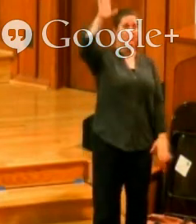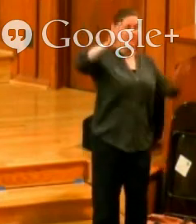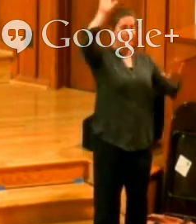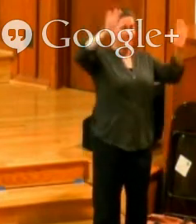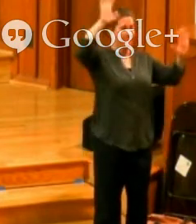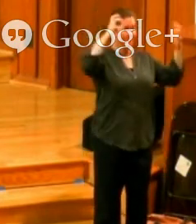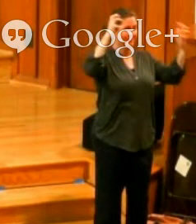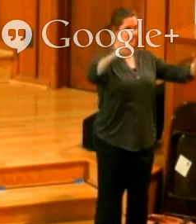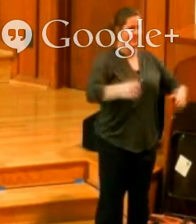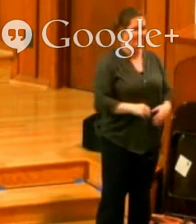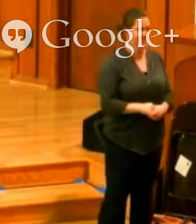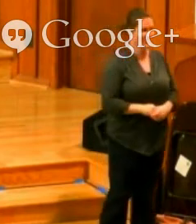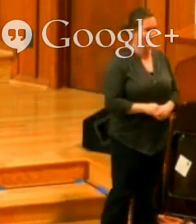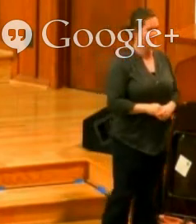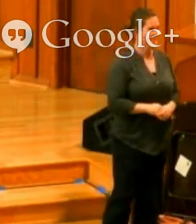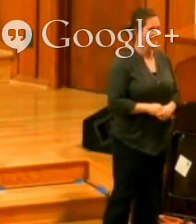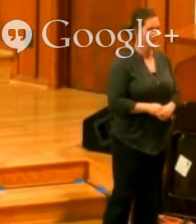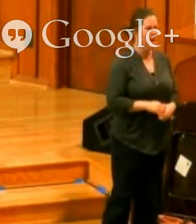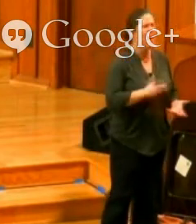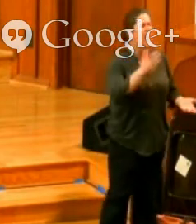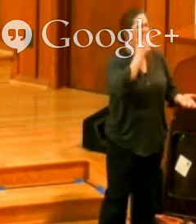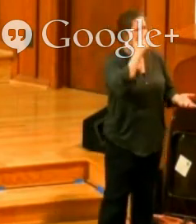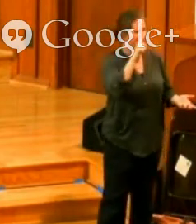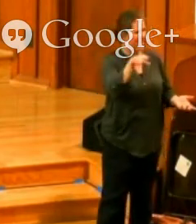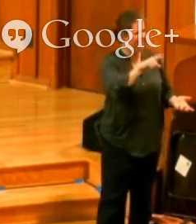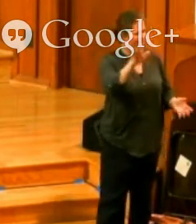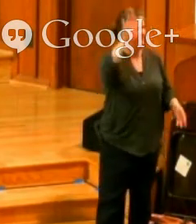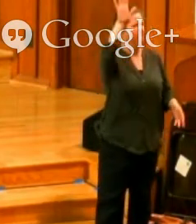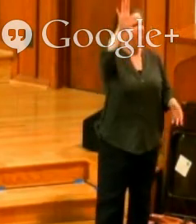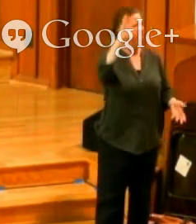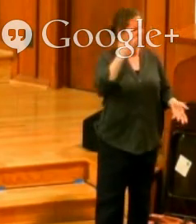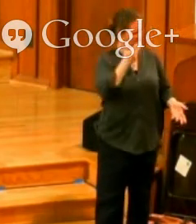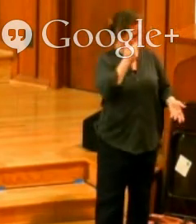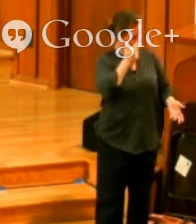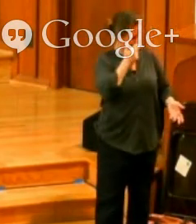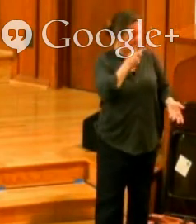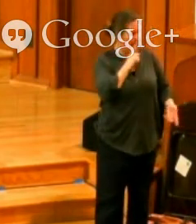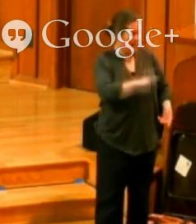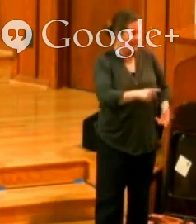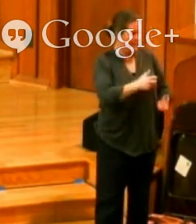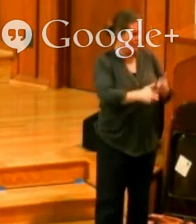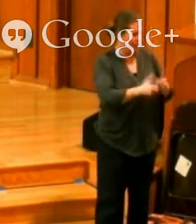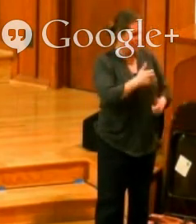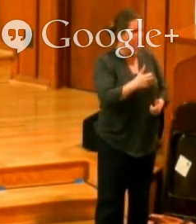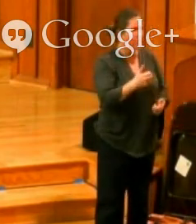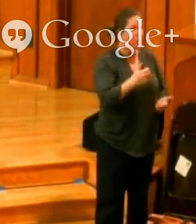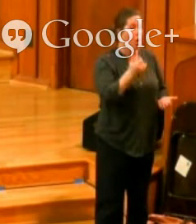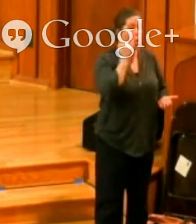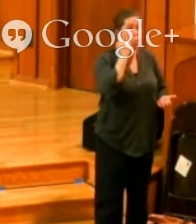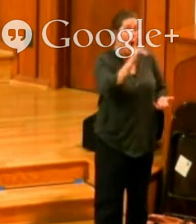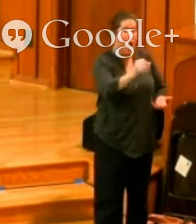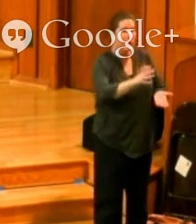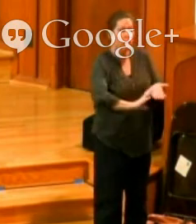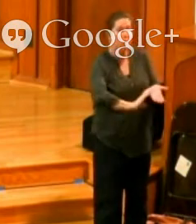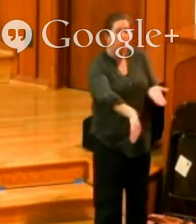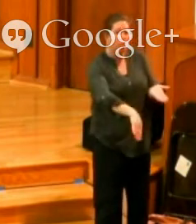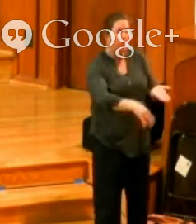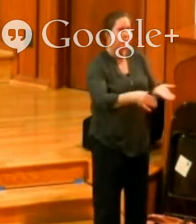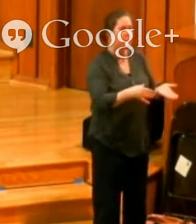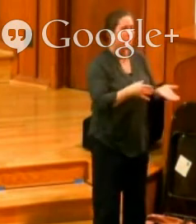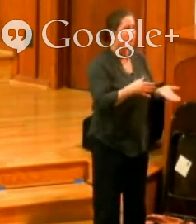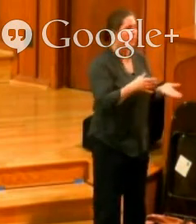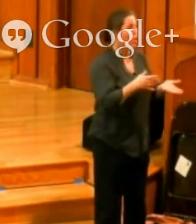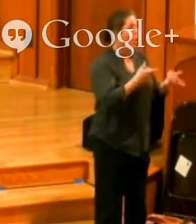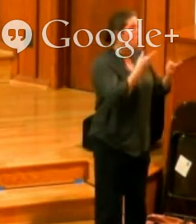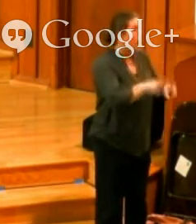Yeah. Funny how the hands go up. It is a problem. So what if we did away with that? What would happen to our families? What would